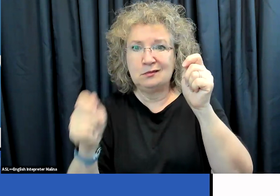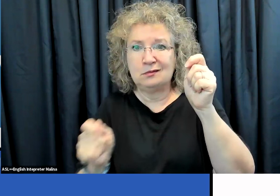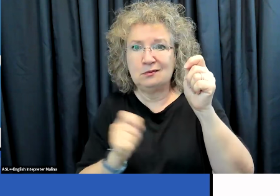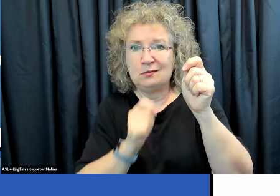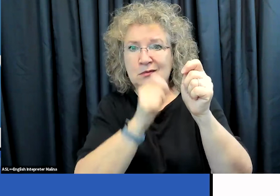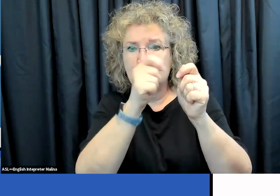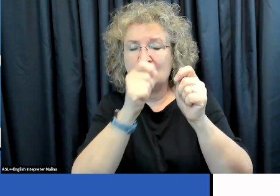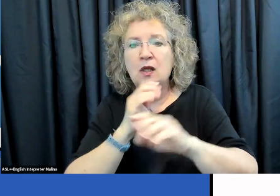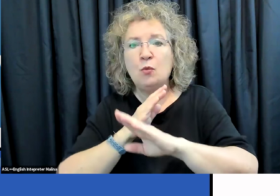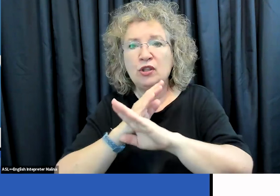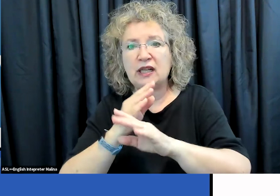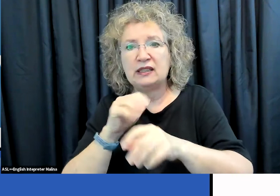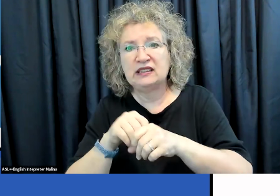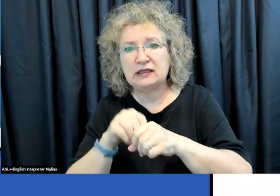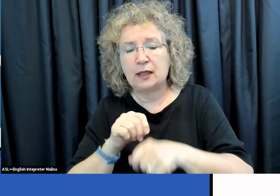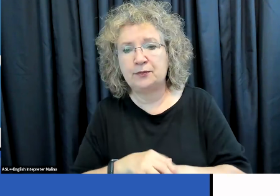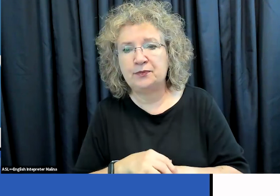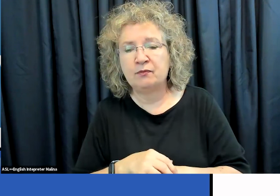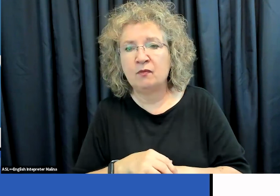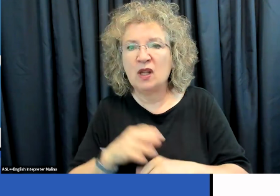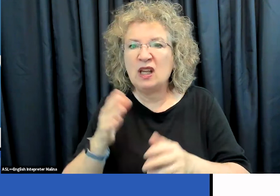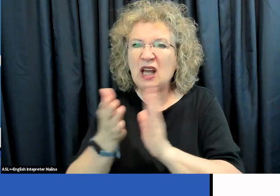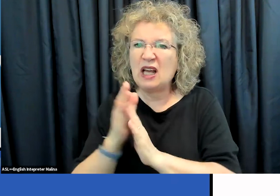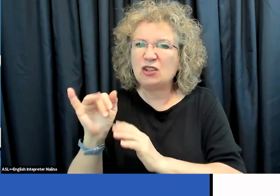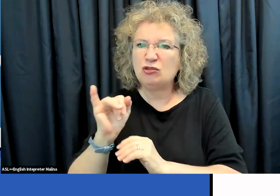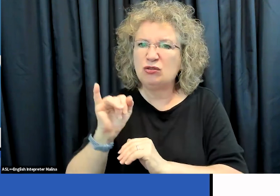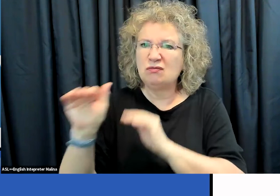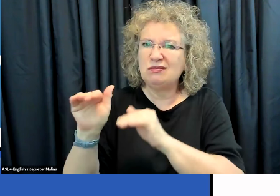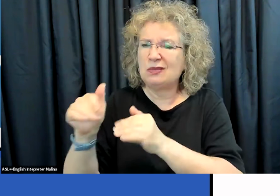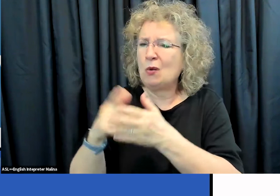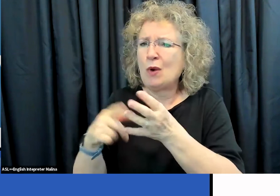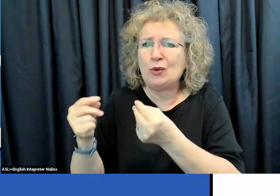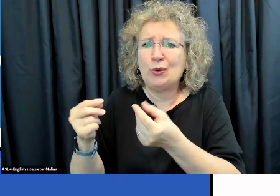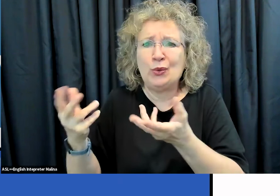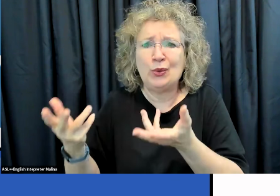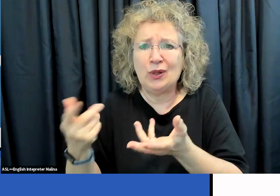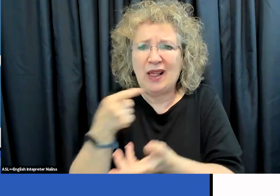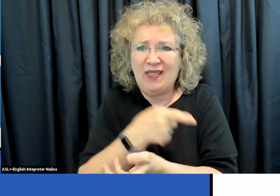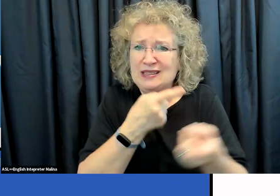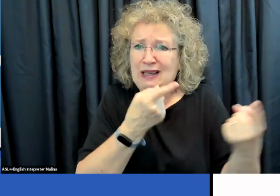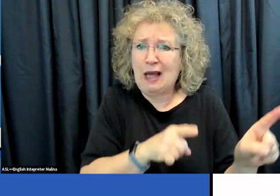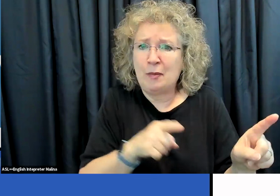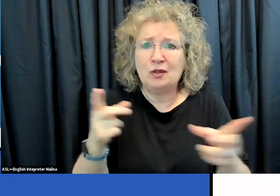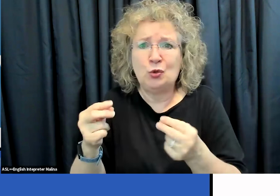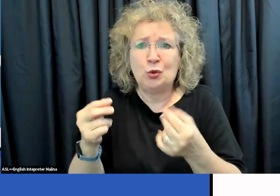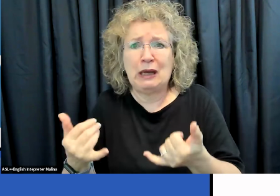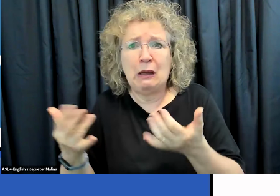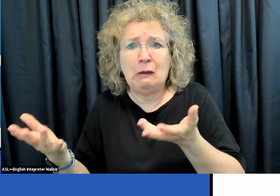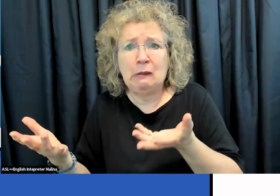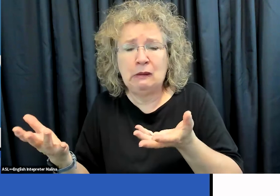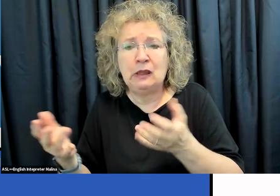based on your situation. And remember to keep receipts if you do make those